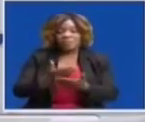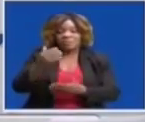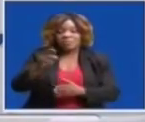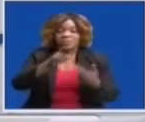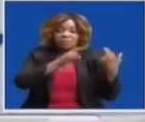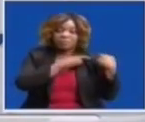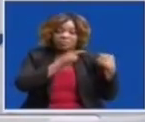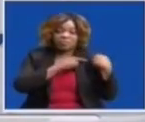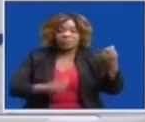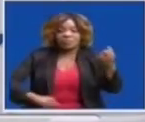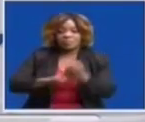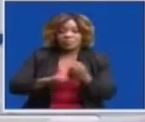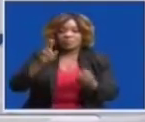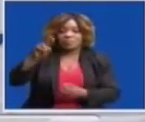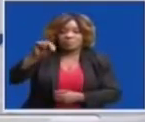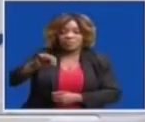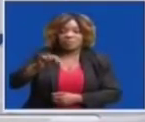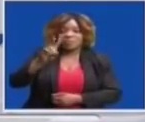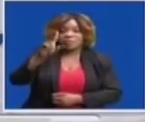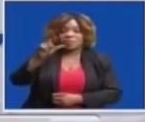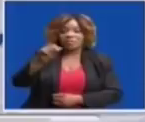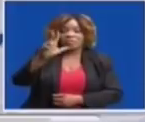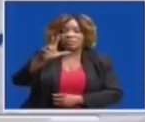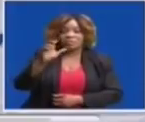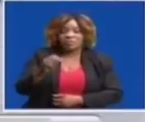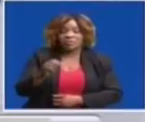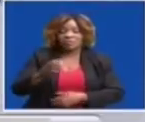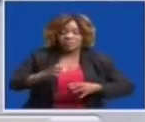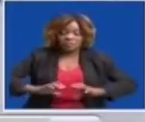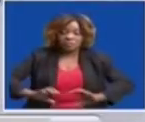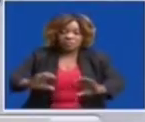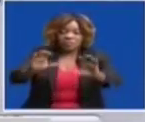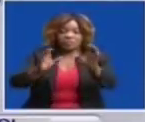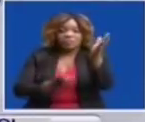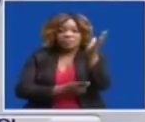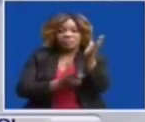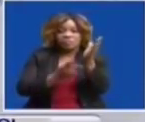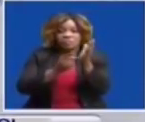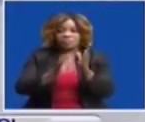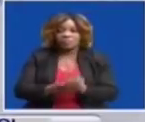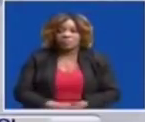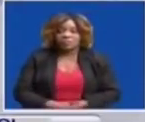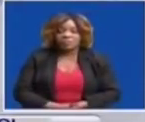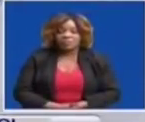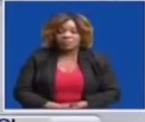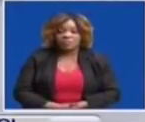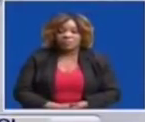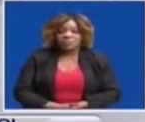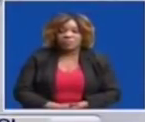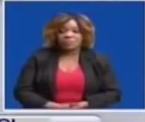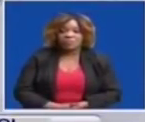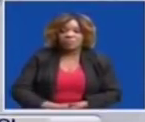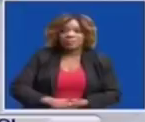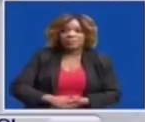the United Nations 2030 Agenda for Sustainable Development. The WCO is